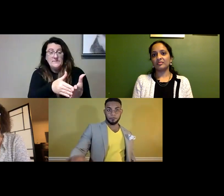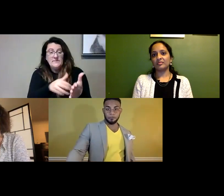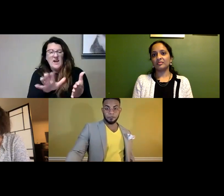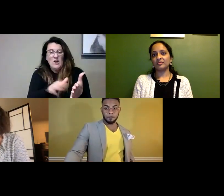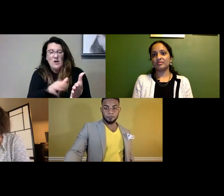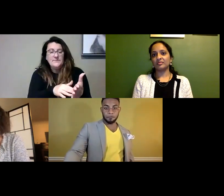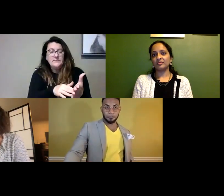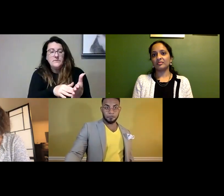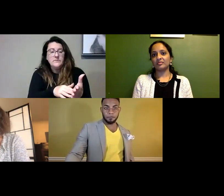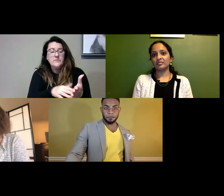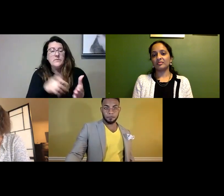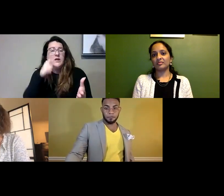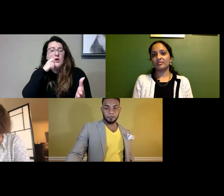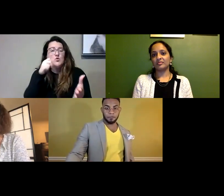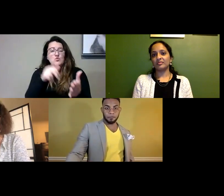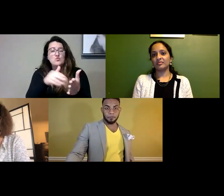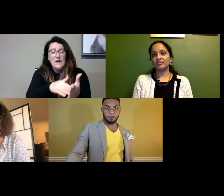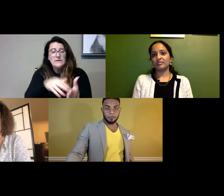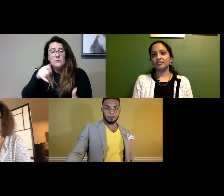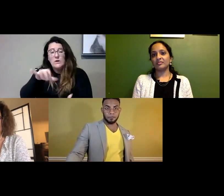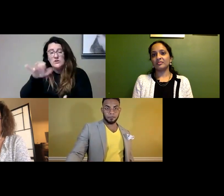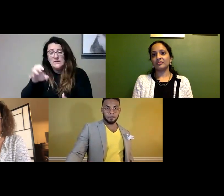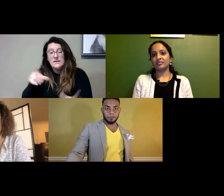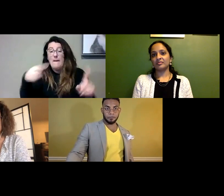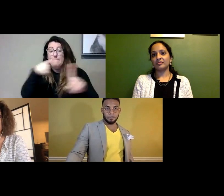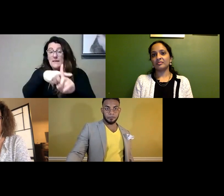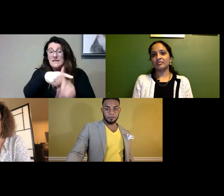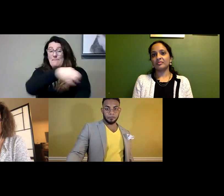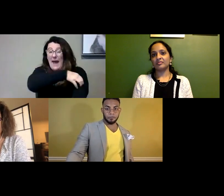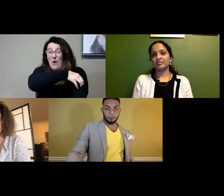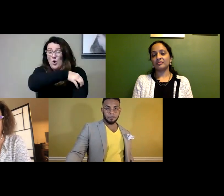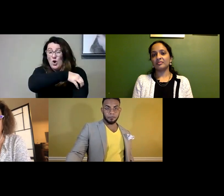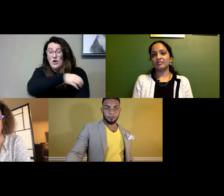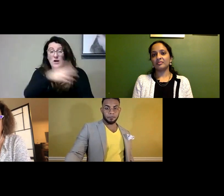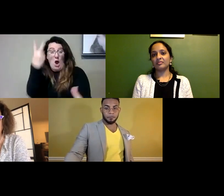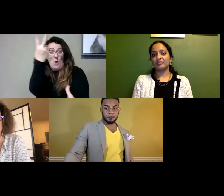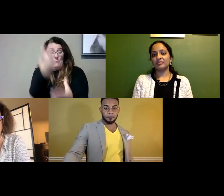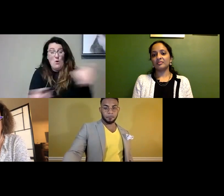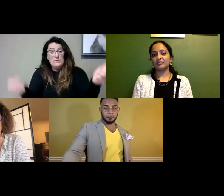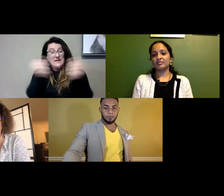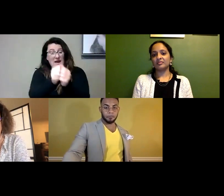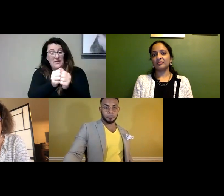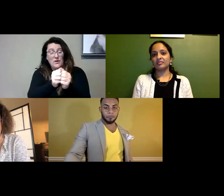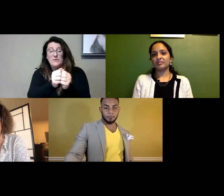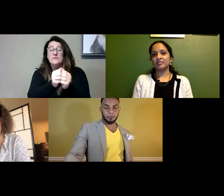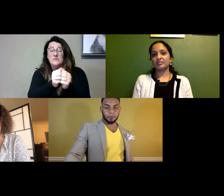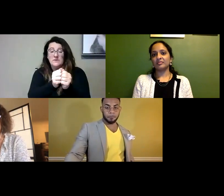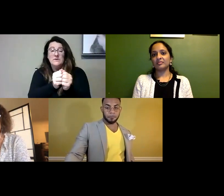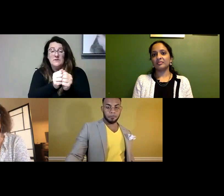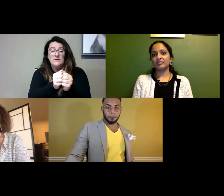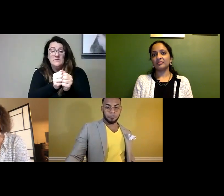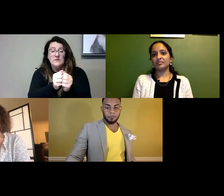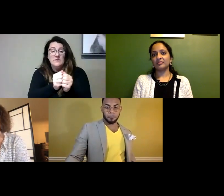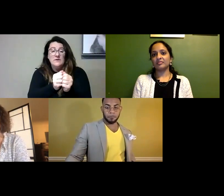race prejudice plus power. It's the combination of both of these two things.